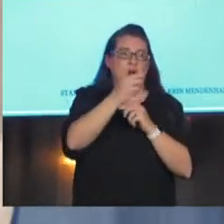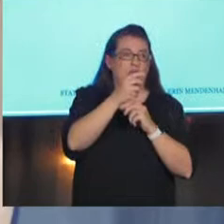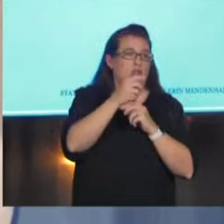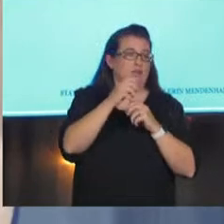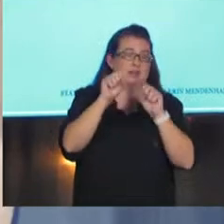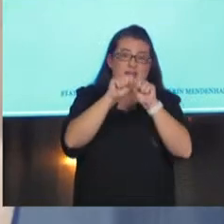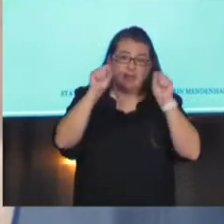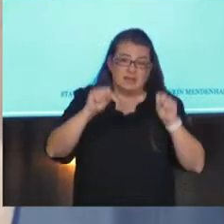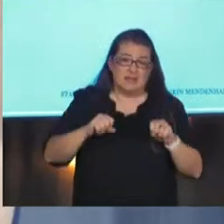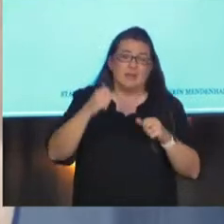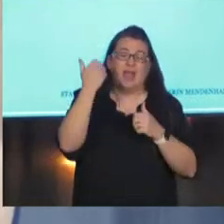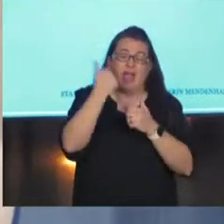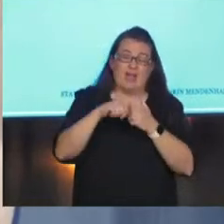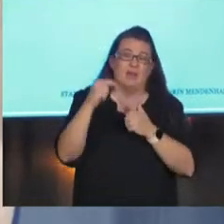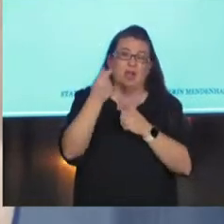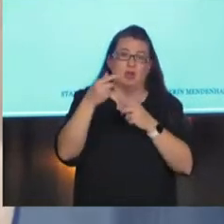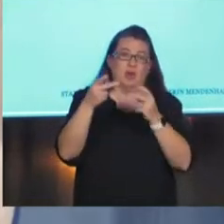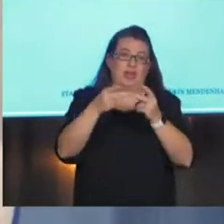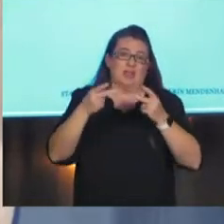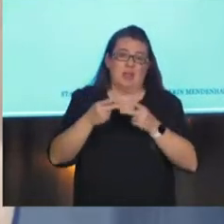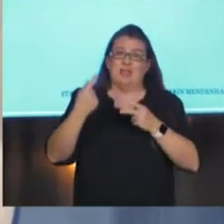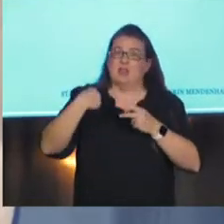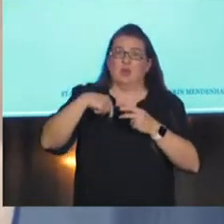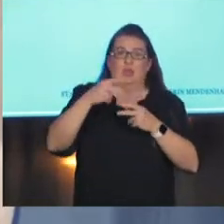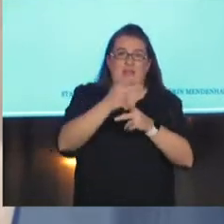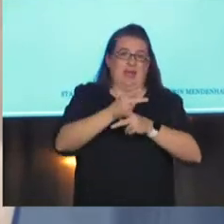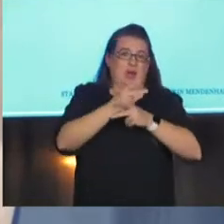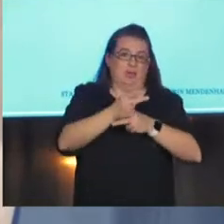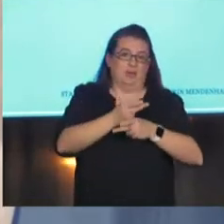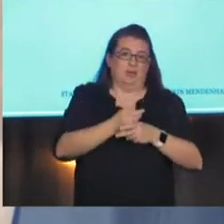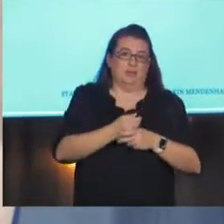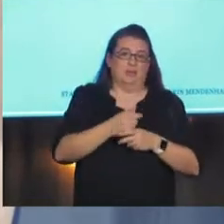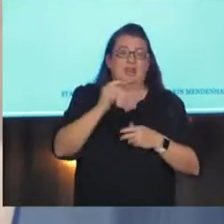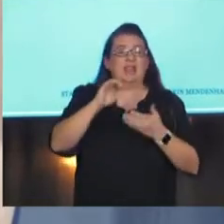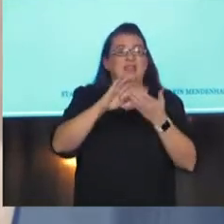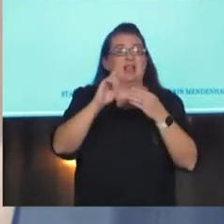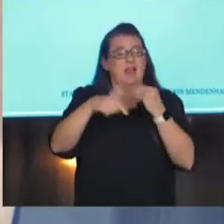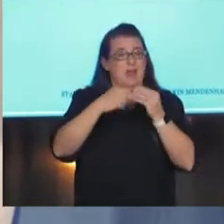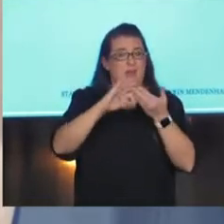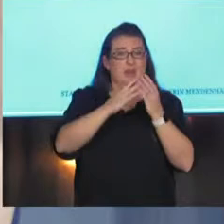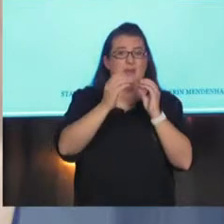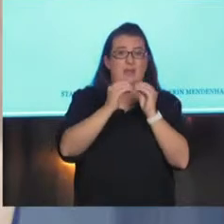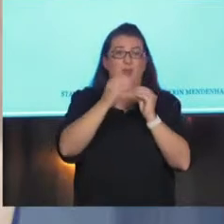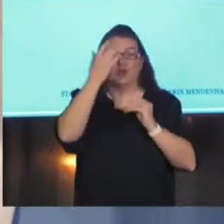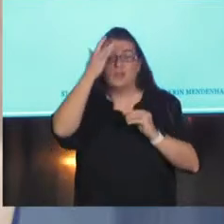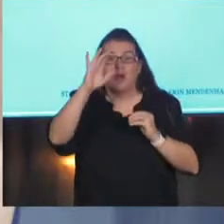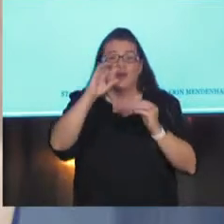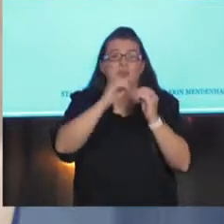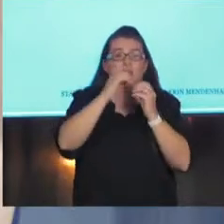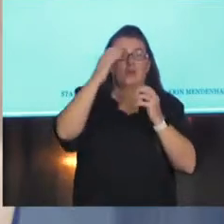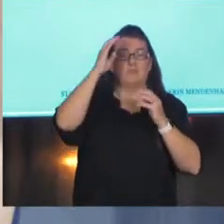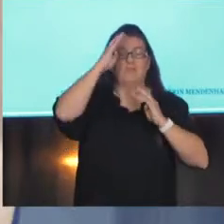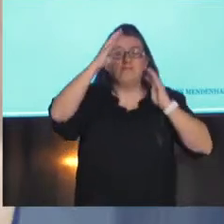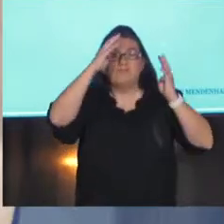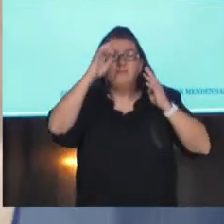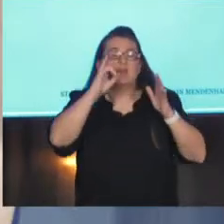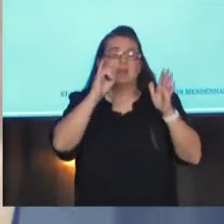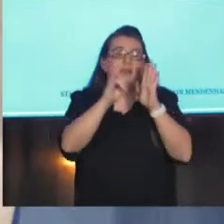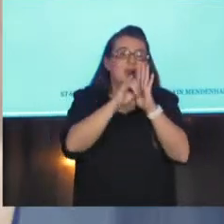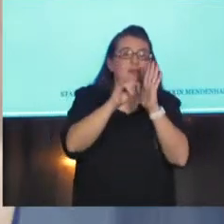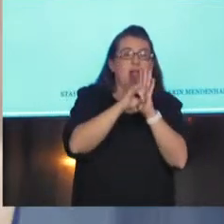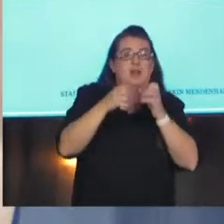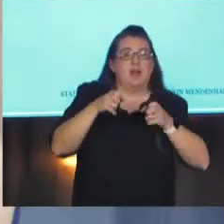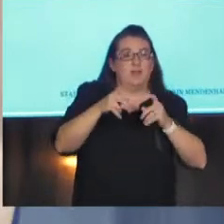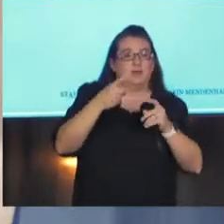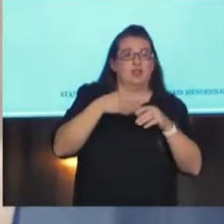and every green space we see over. This is about getting smarter and getting more creative and identifying opportunities to do